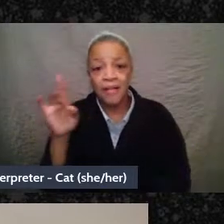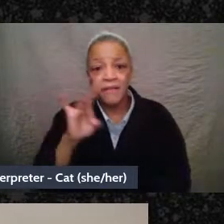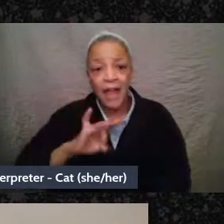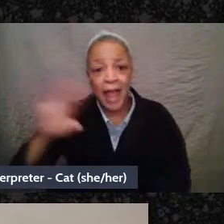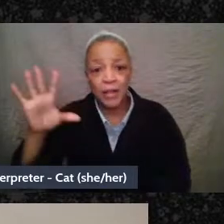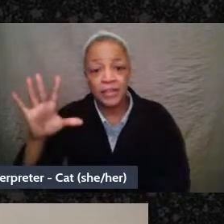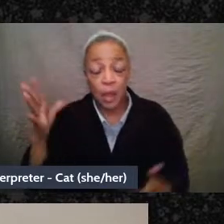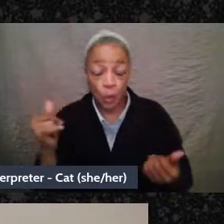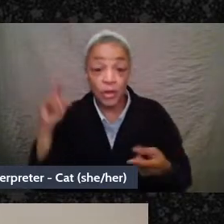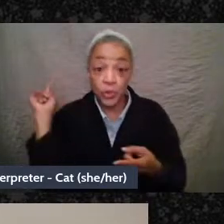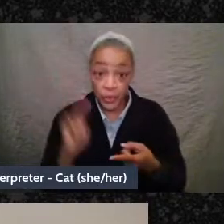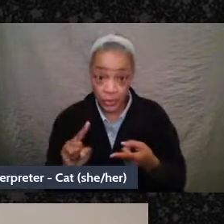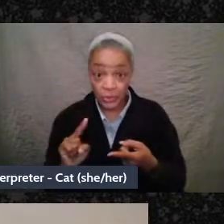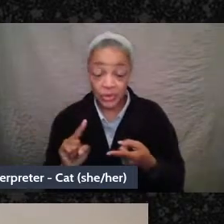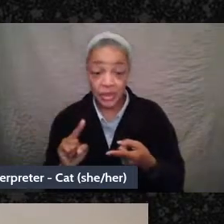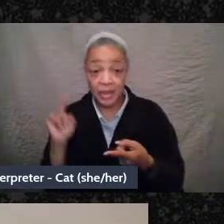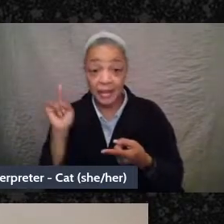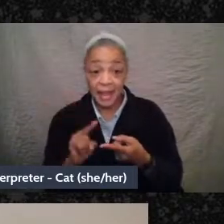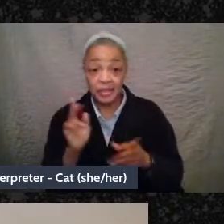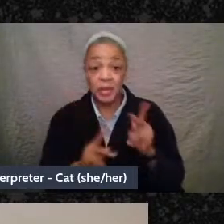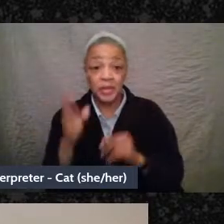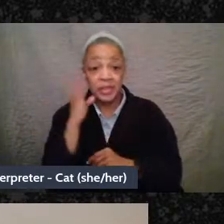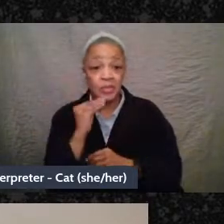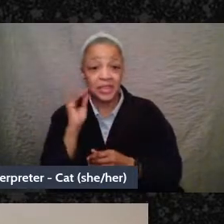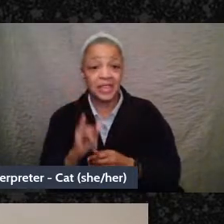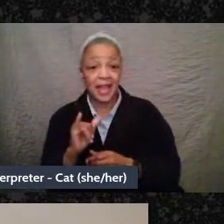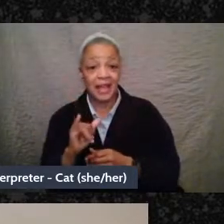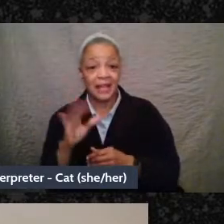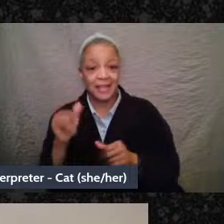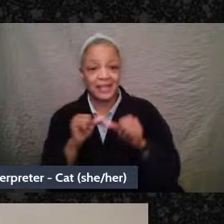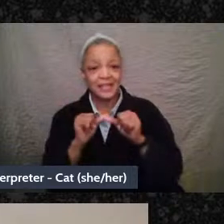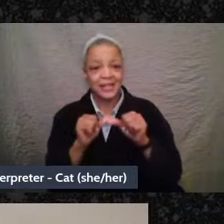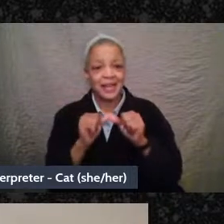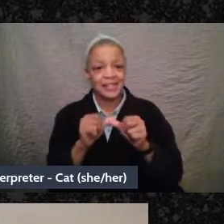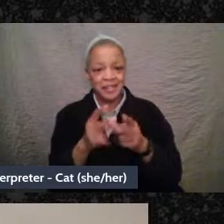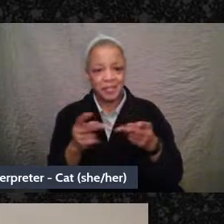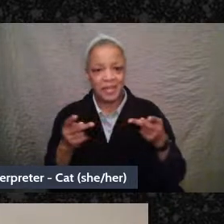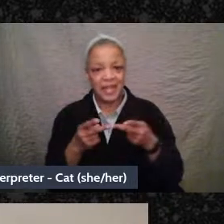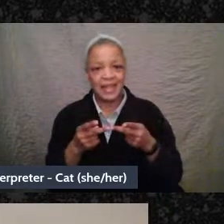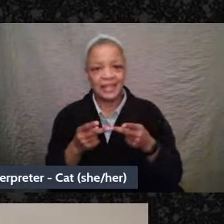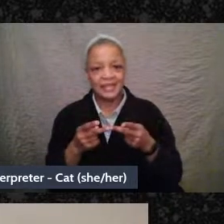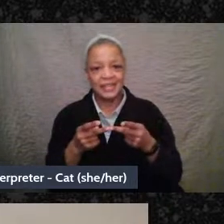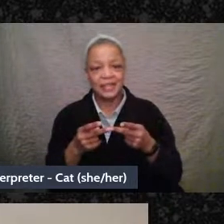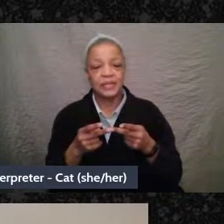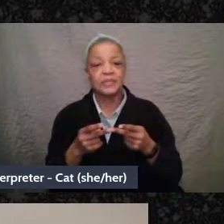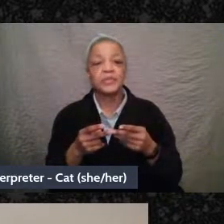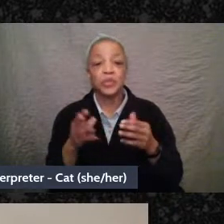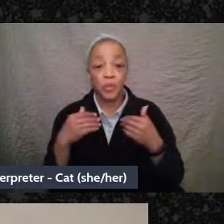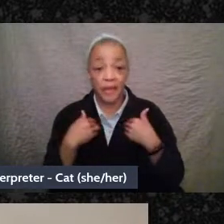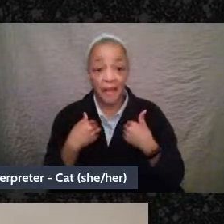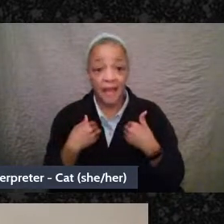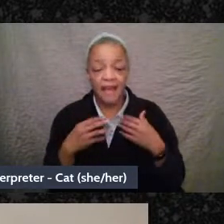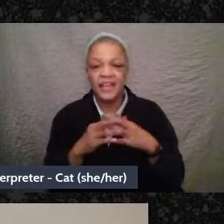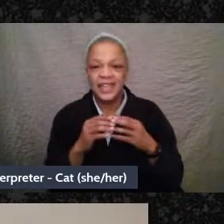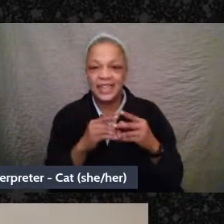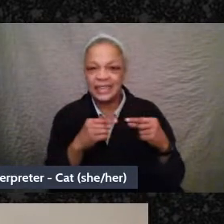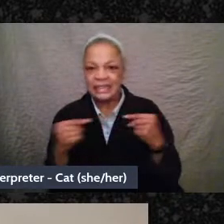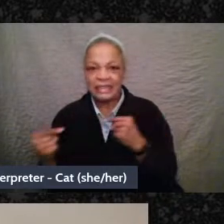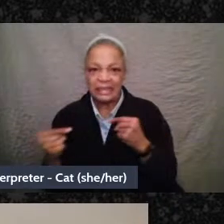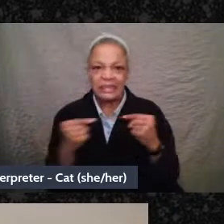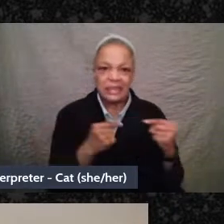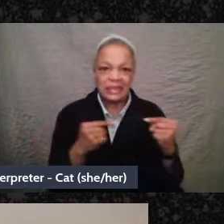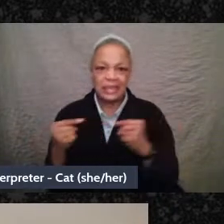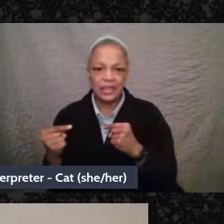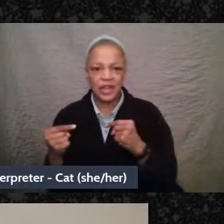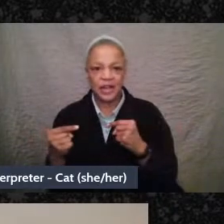it. So I think we end up in these, and that's just a constant place we end up in tension. I think